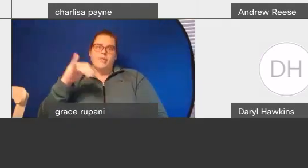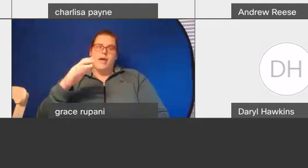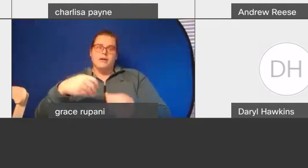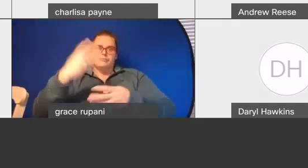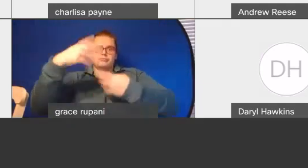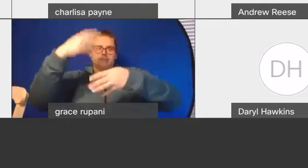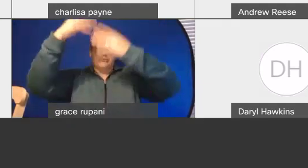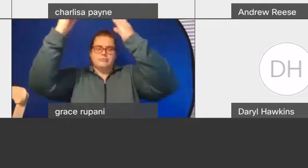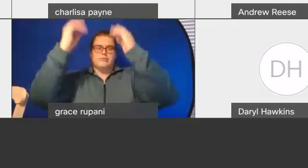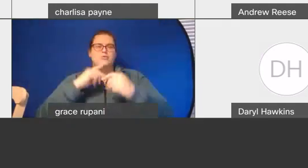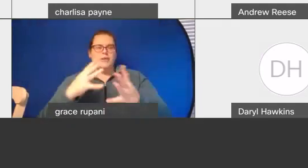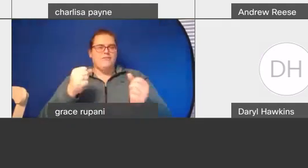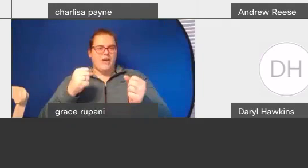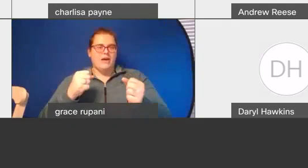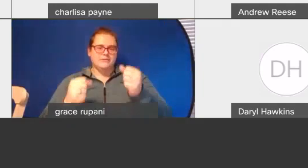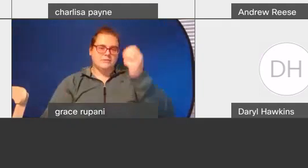Because